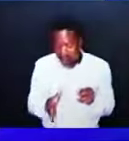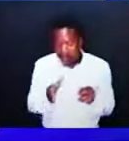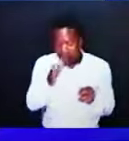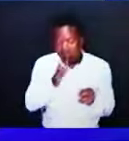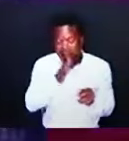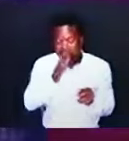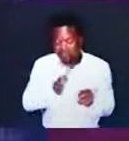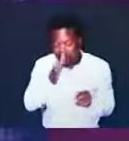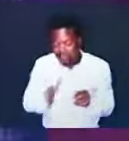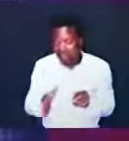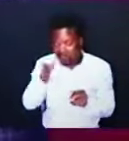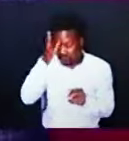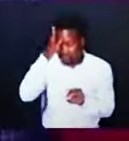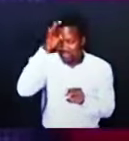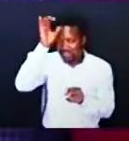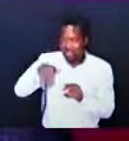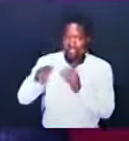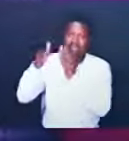father.